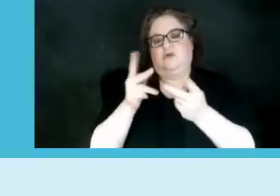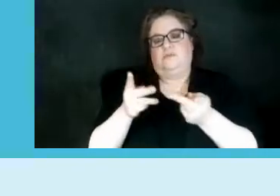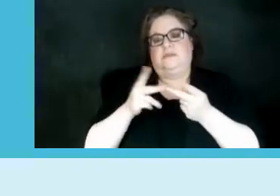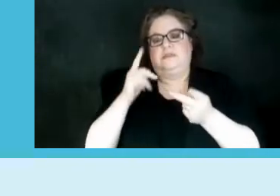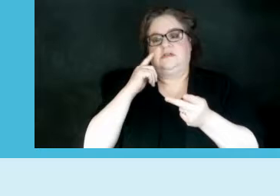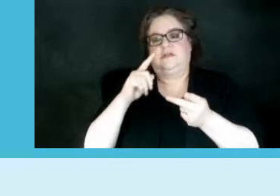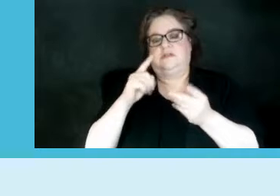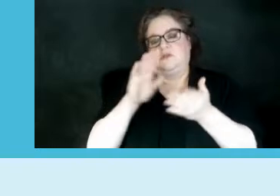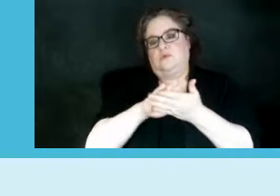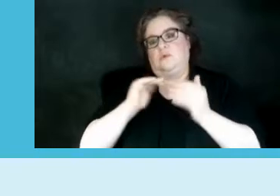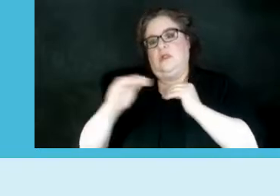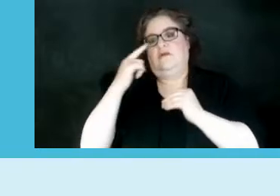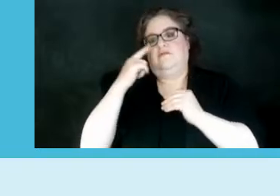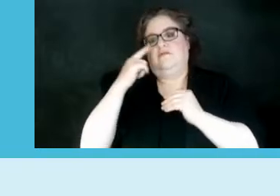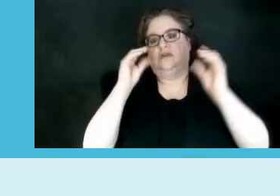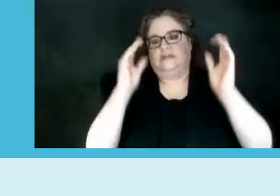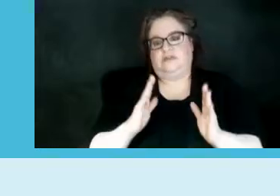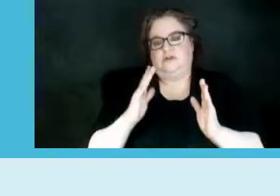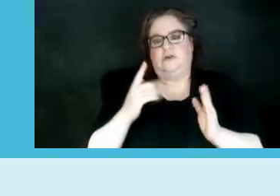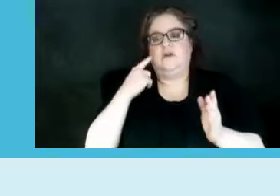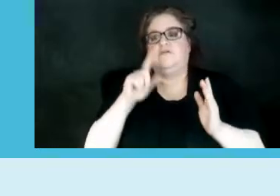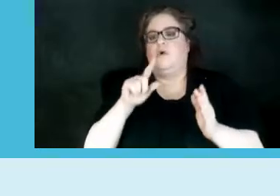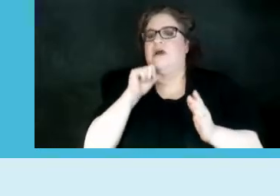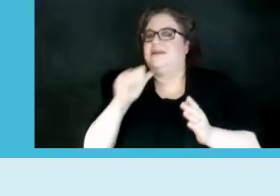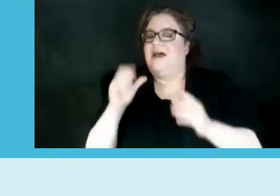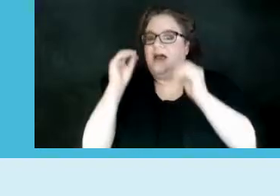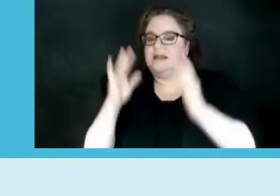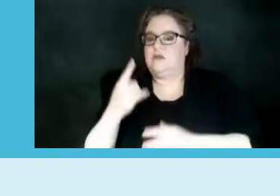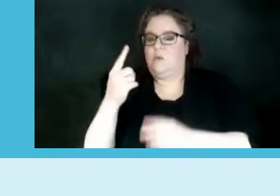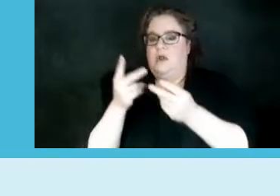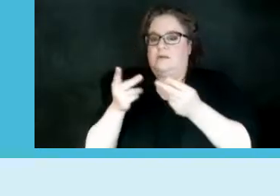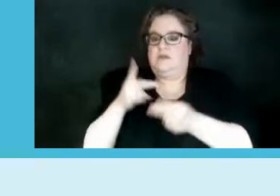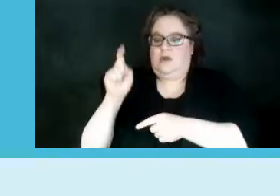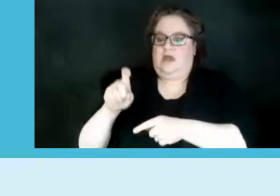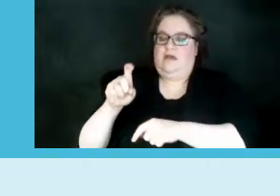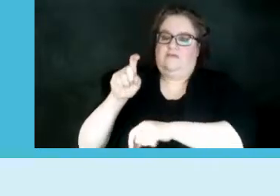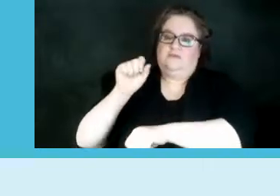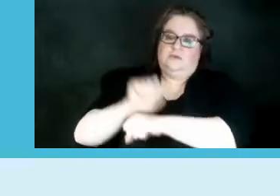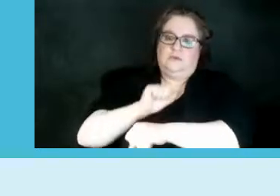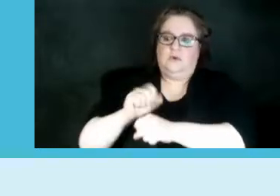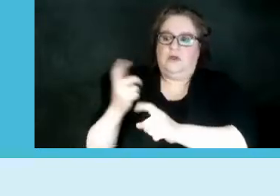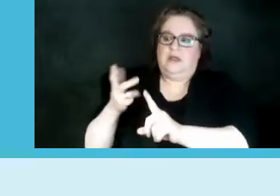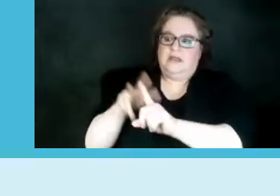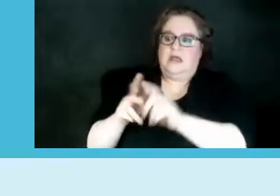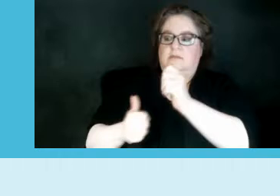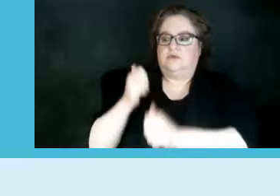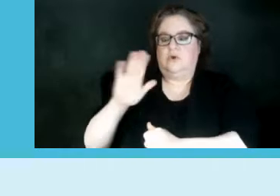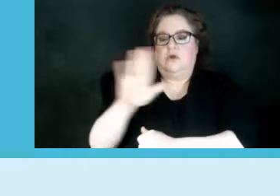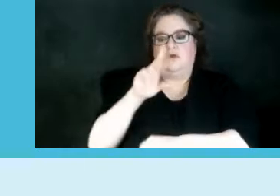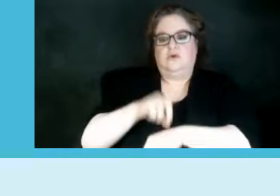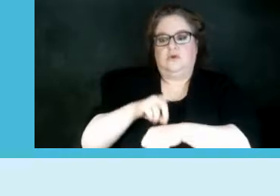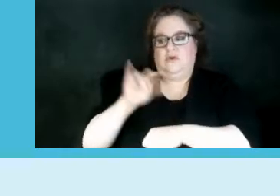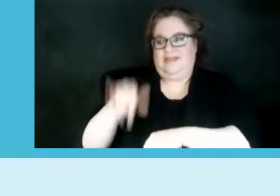for teachers. For non-teachers, there's 1 position. You have to be employed and assign a majority of your duties at that